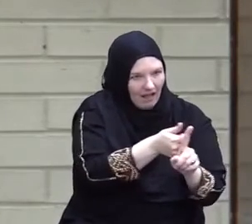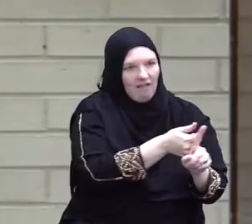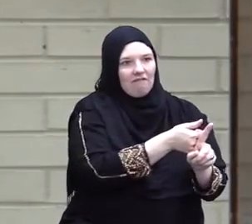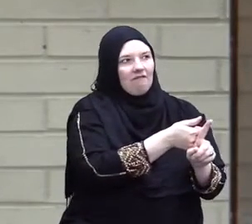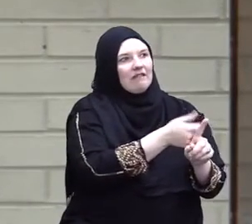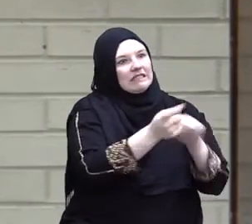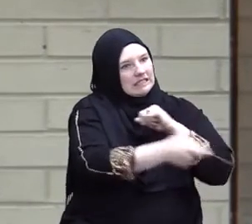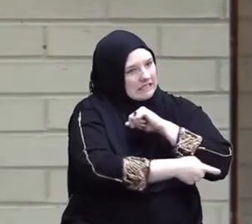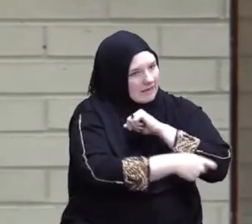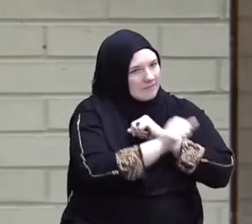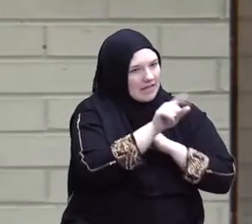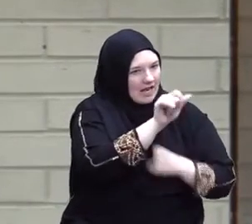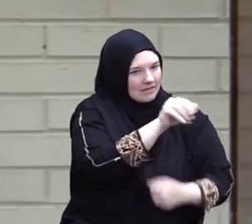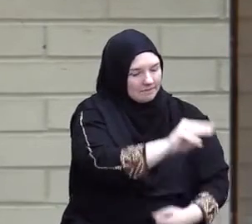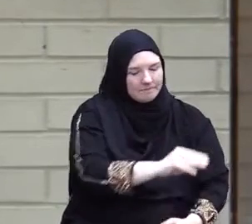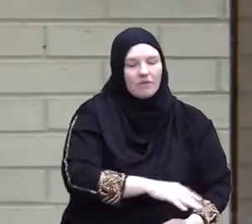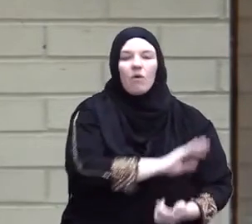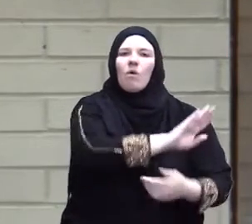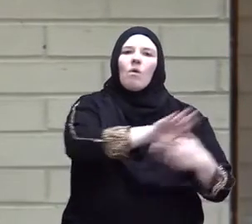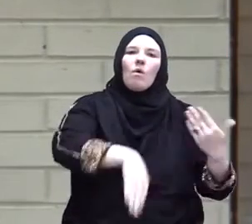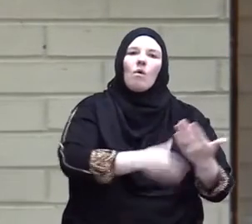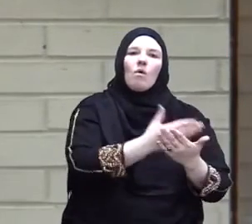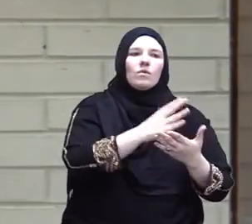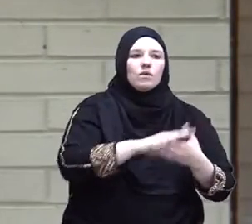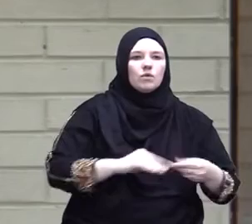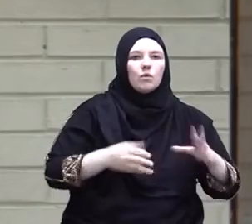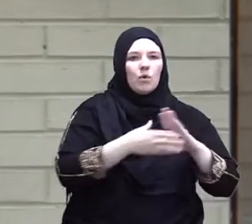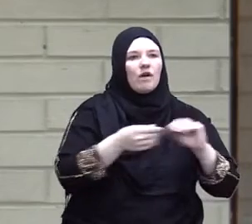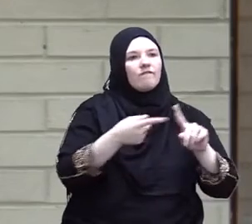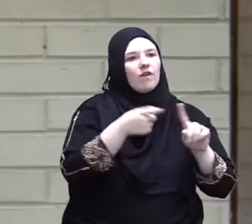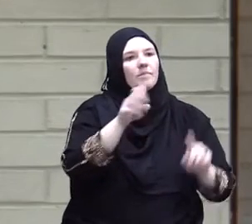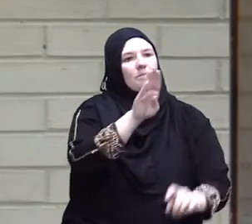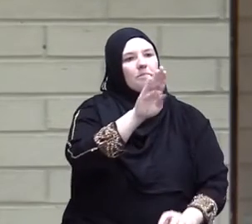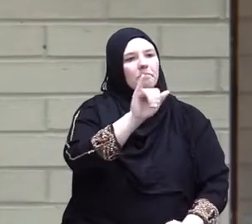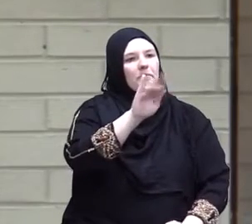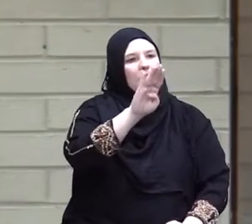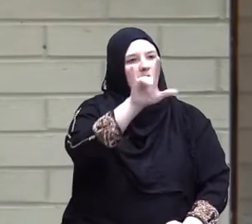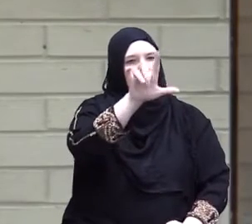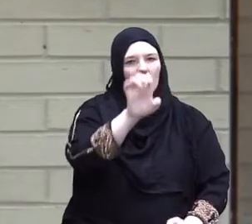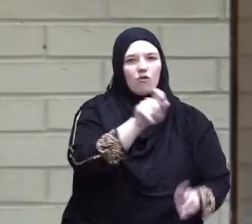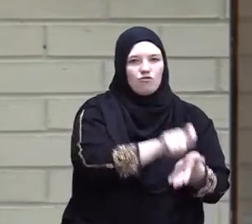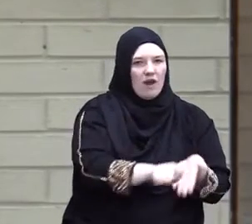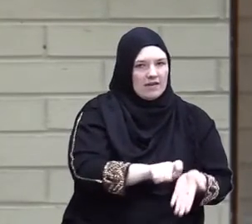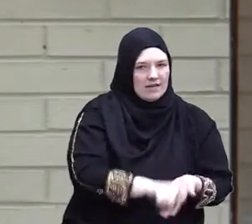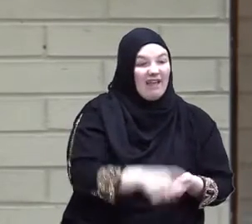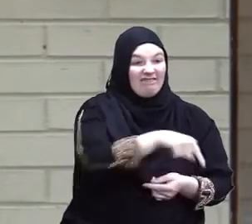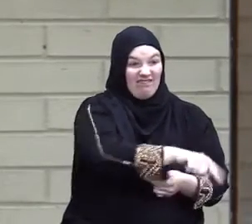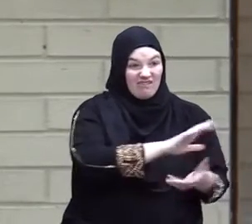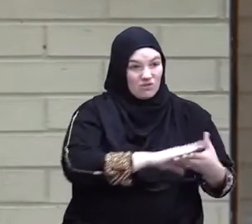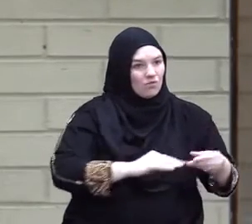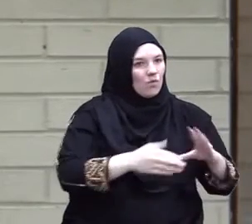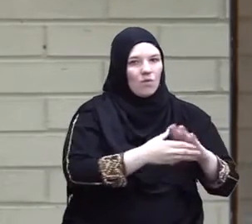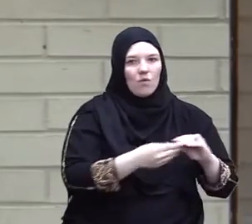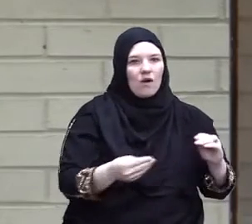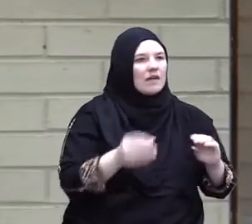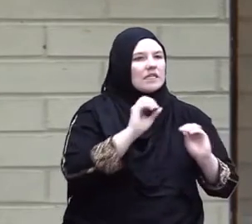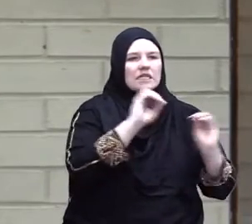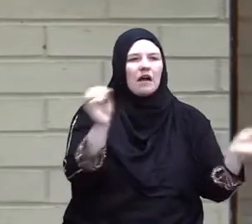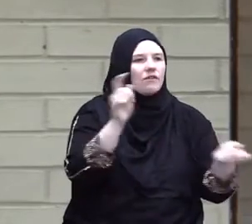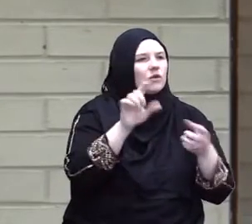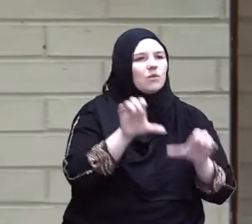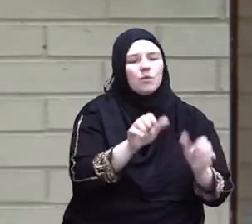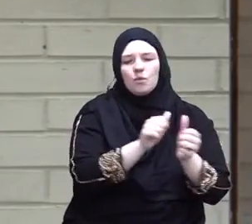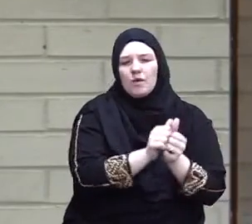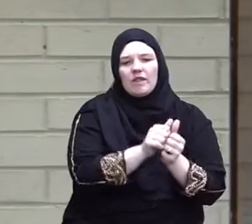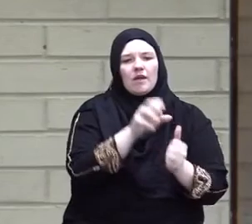all, of these stories are imported from biblical writings. It has nothing to do with Moses' teaching,